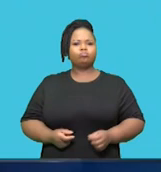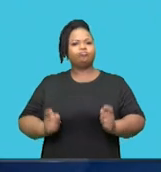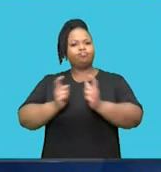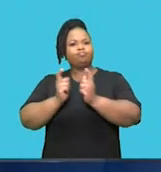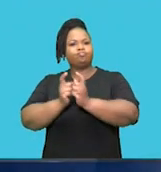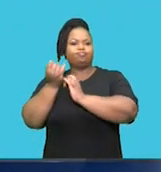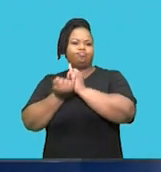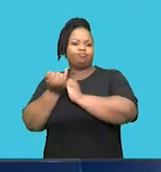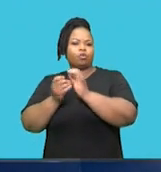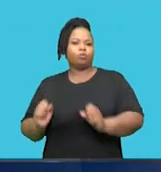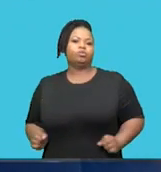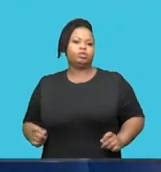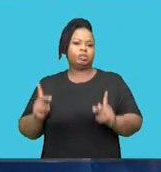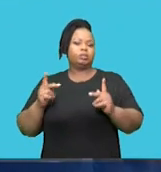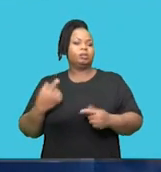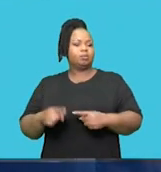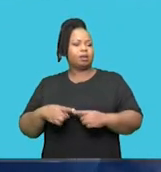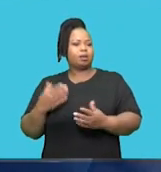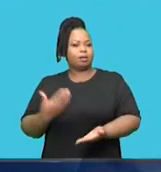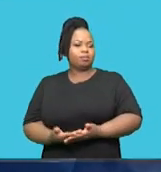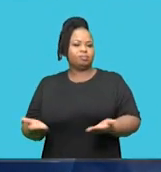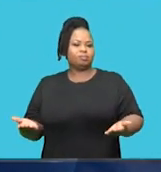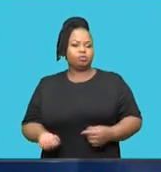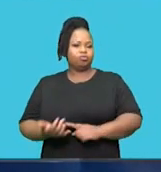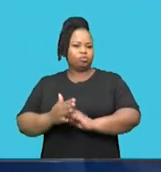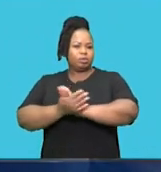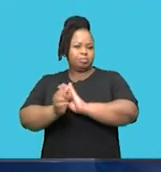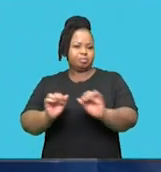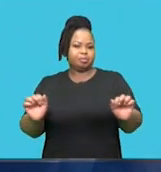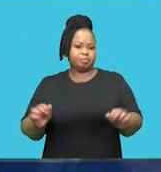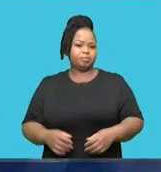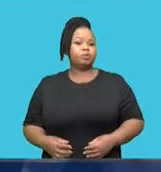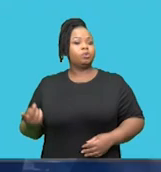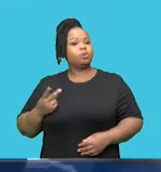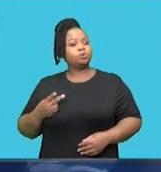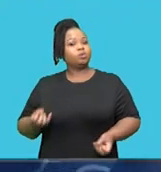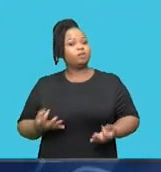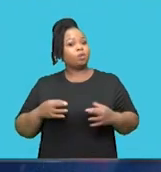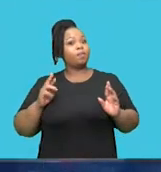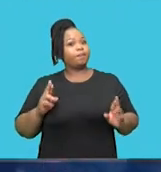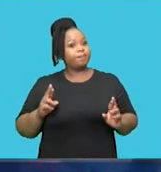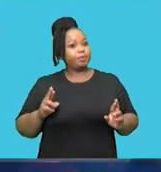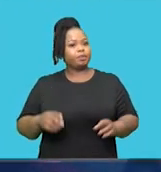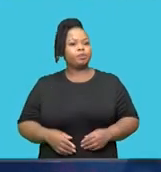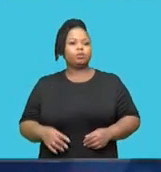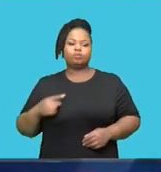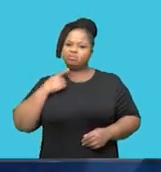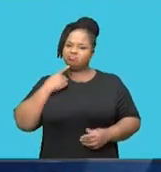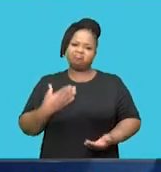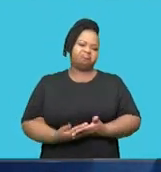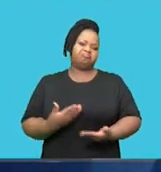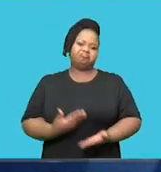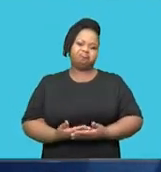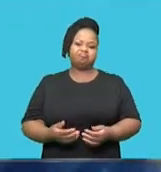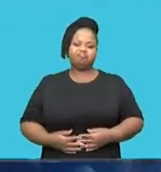platform, you know, to play and showcase their talent, and also to give them hope that it is possible